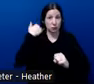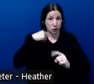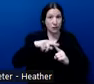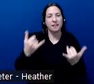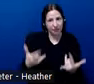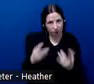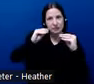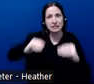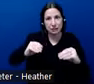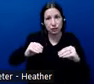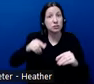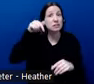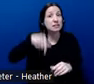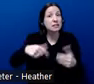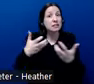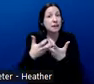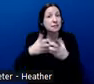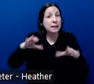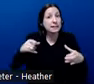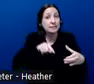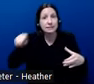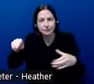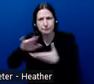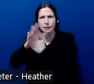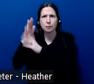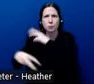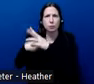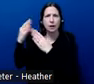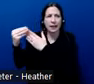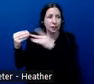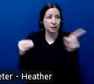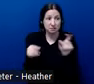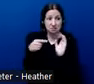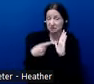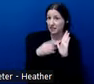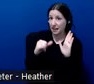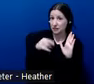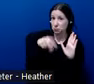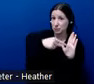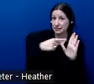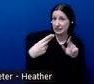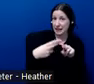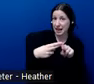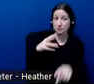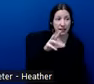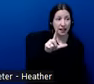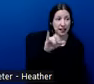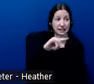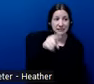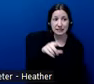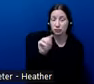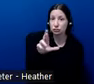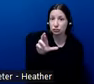one of her classmates would become a world leader? This person's name is Liz Truss. Can you guess which student Liz might